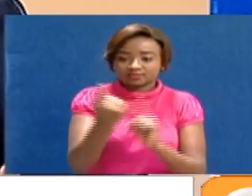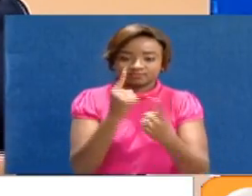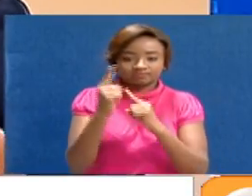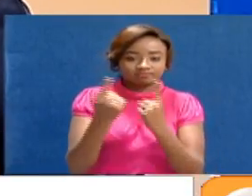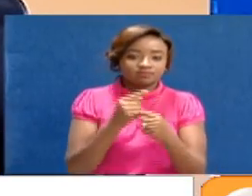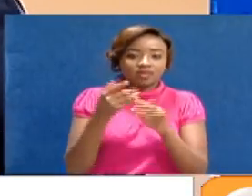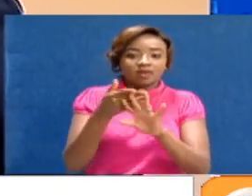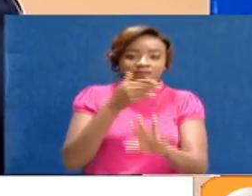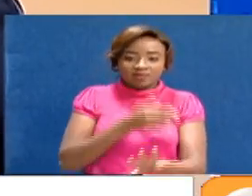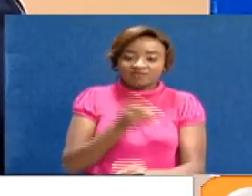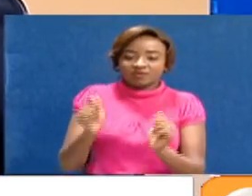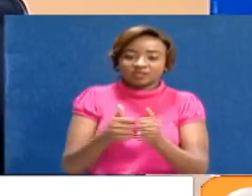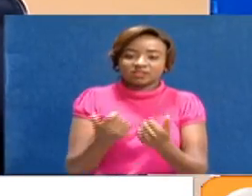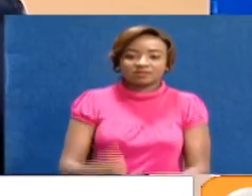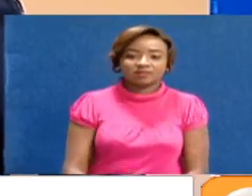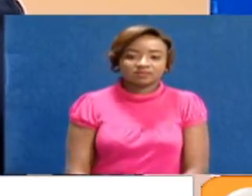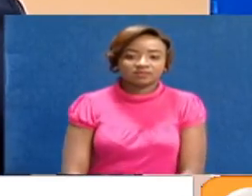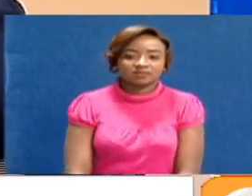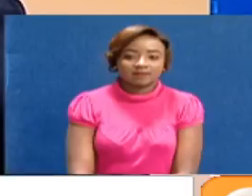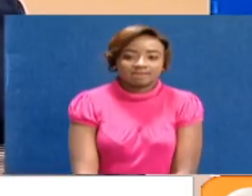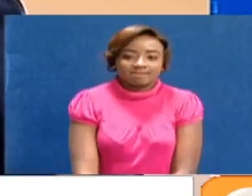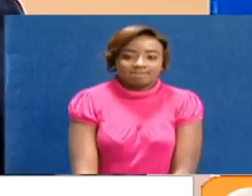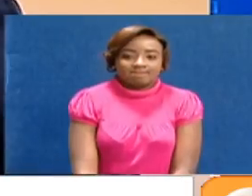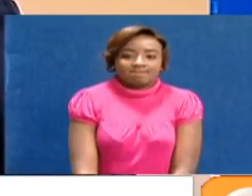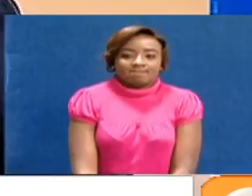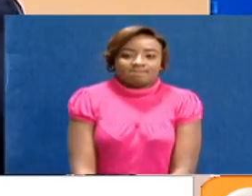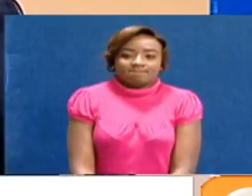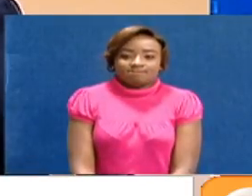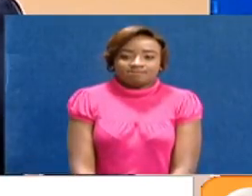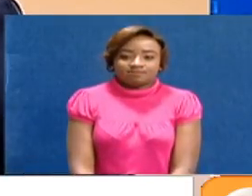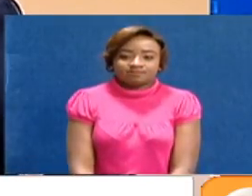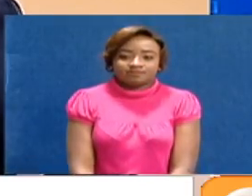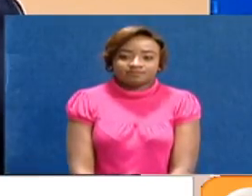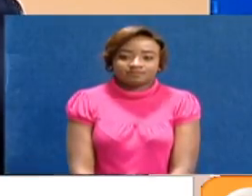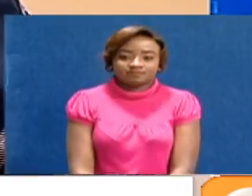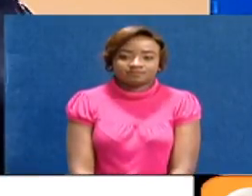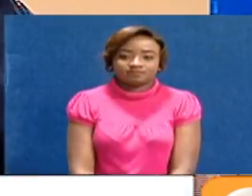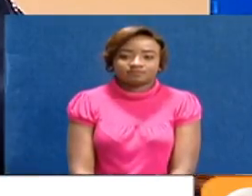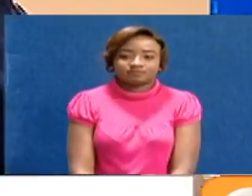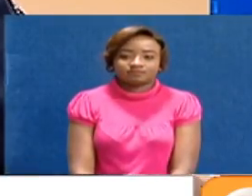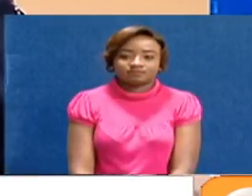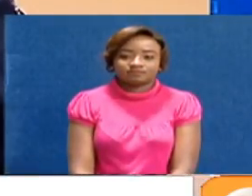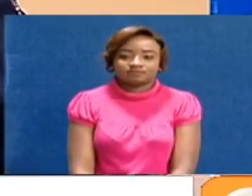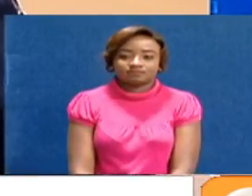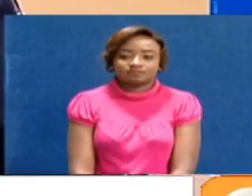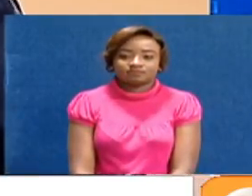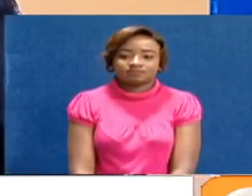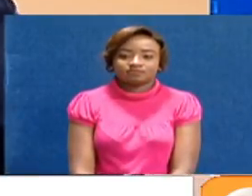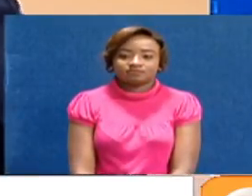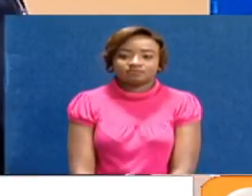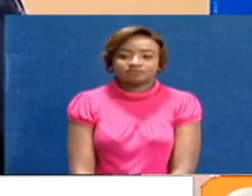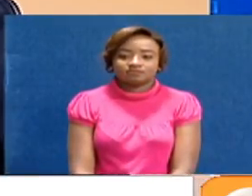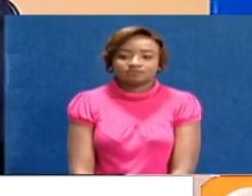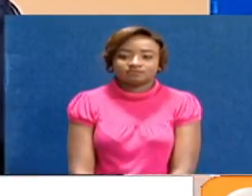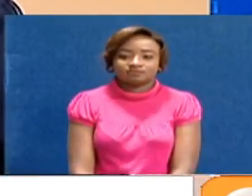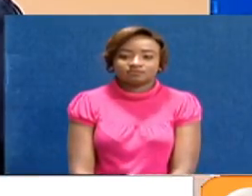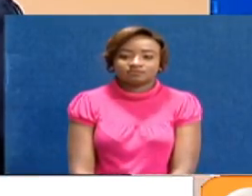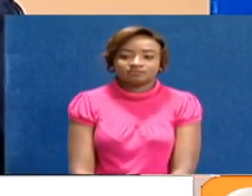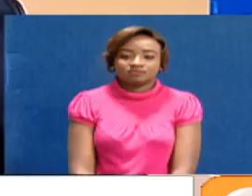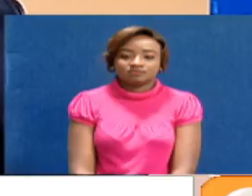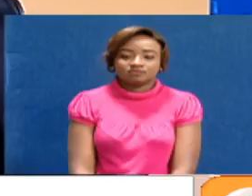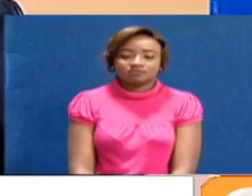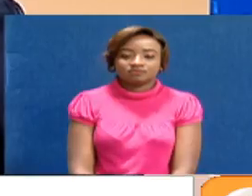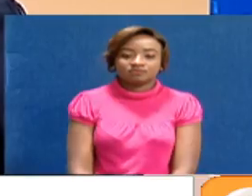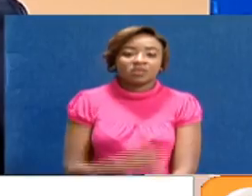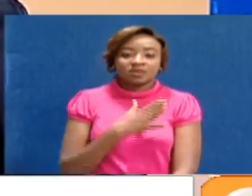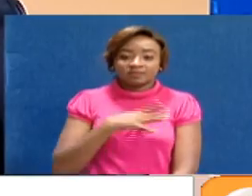even before it happens. Mm-hmm. That's what I would like to, like my parting shot, that let it be nipped at the bud, yeah,